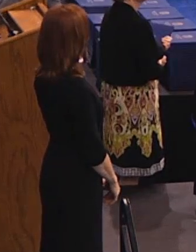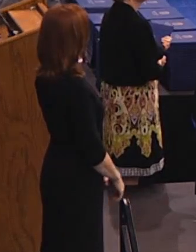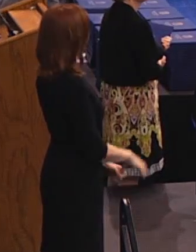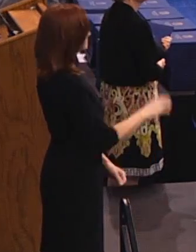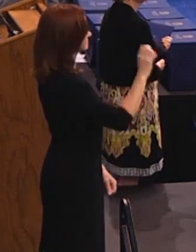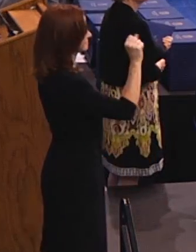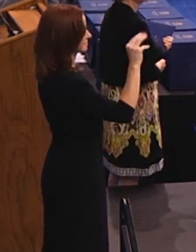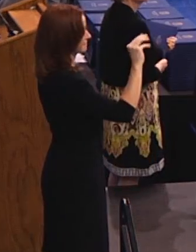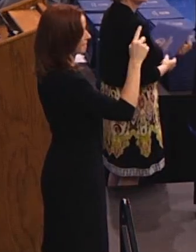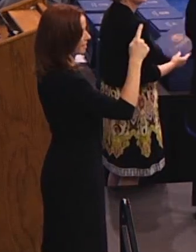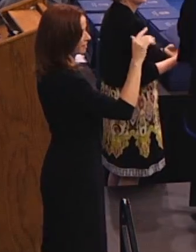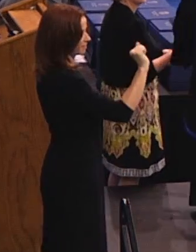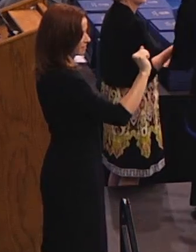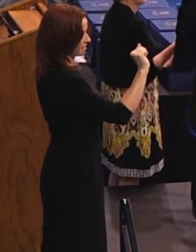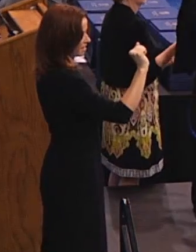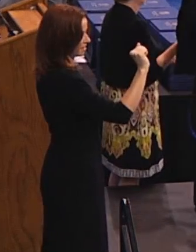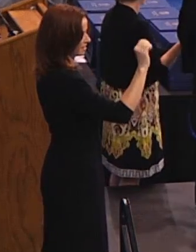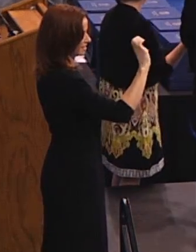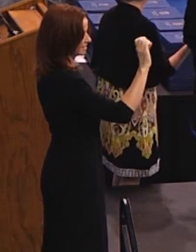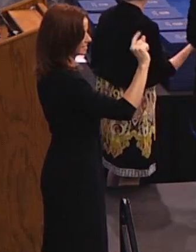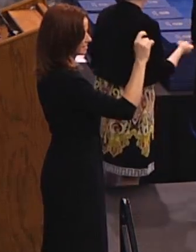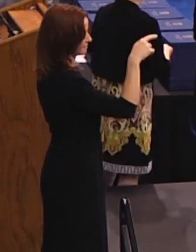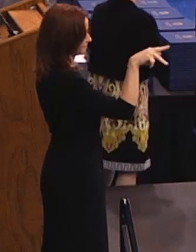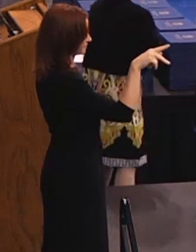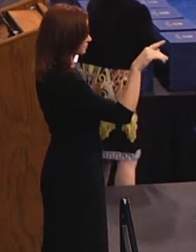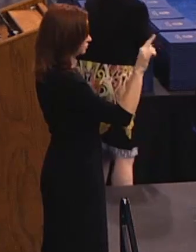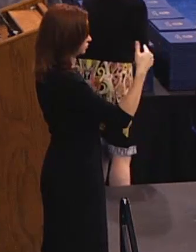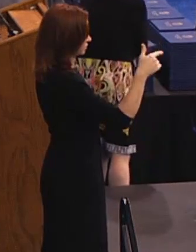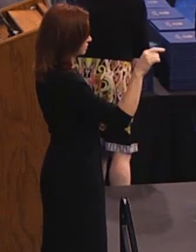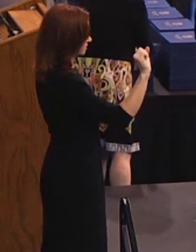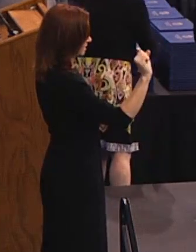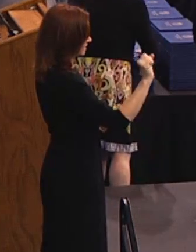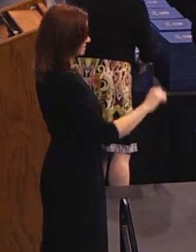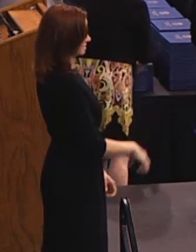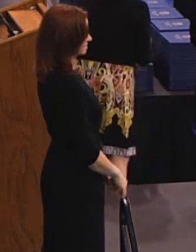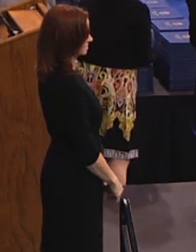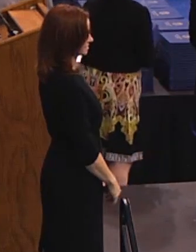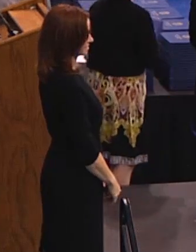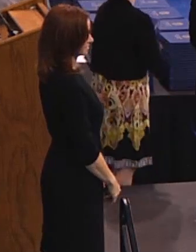Samantha Catherine Estep, General Studies.